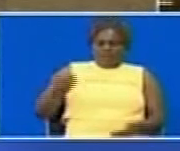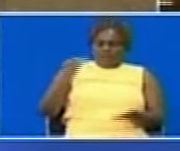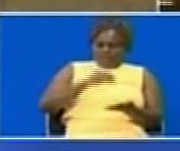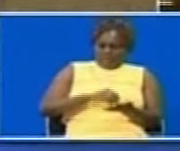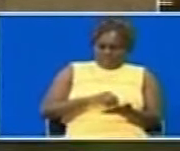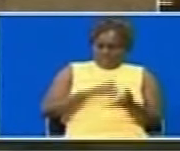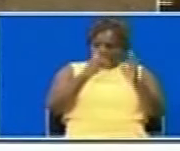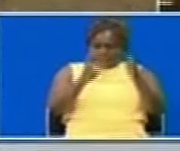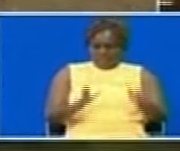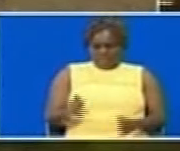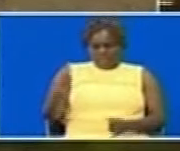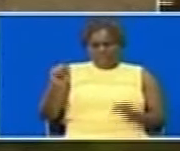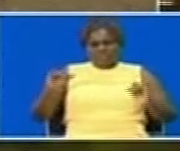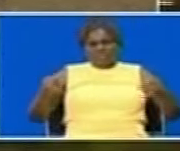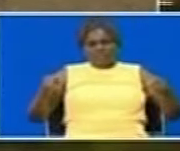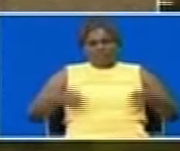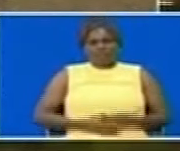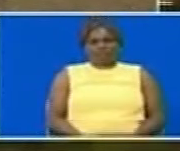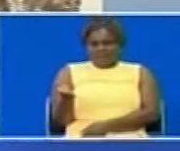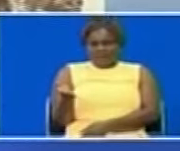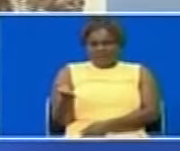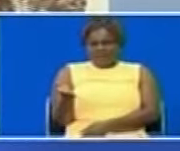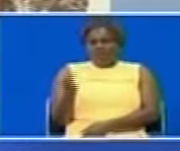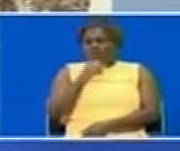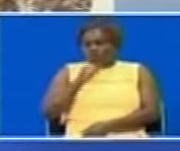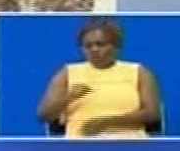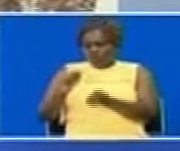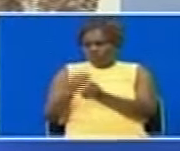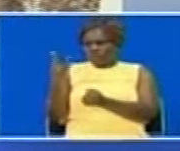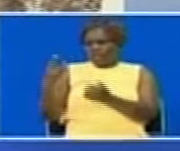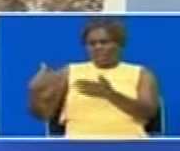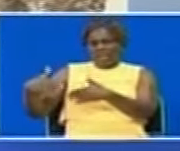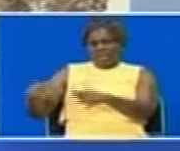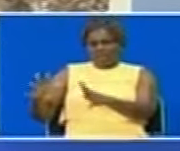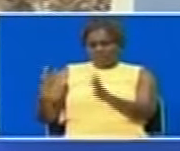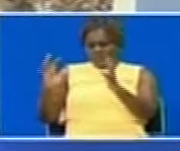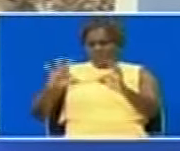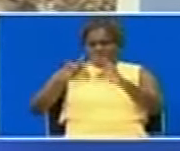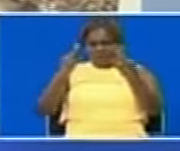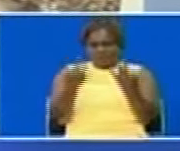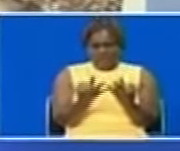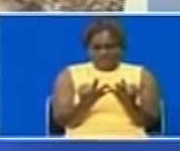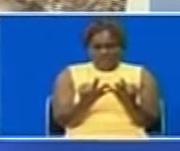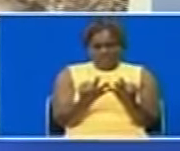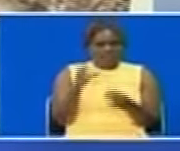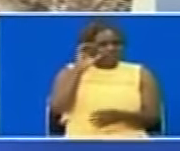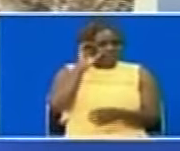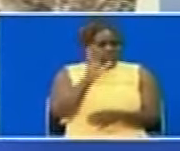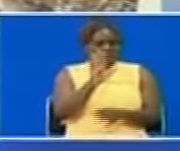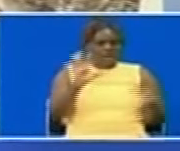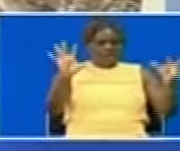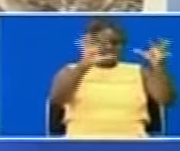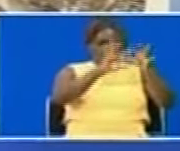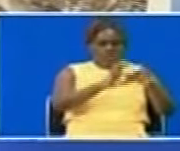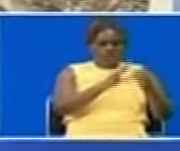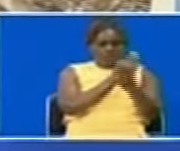well-known elephant in Amboseli, Teresia. At 14, Tim left his larger family to be with his male cousins and is said to be